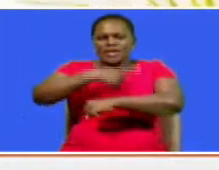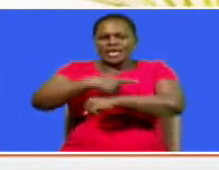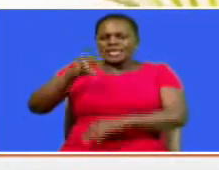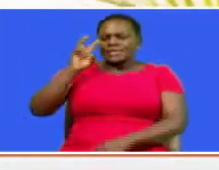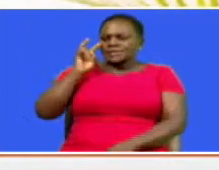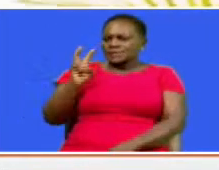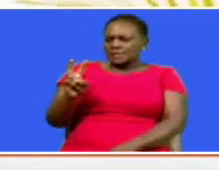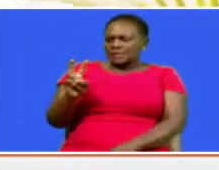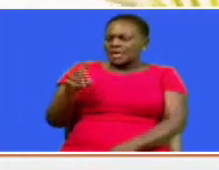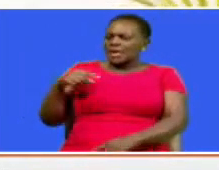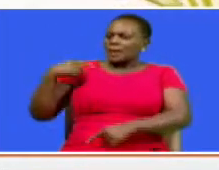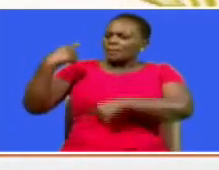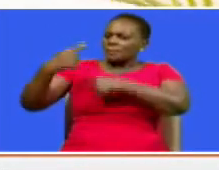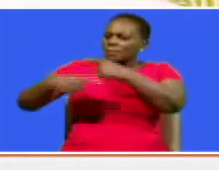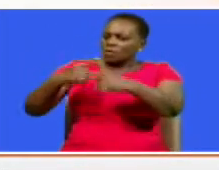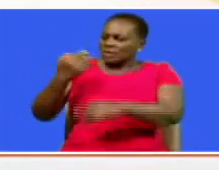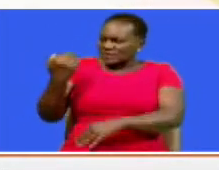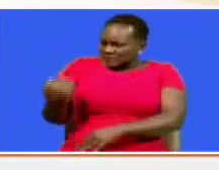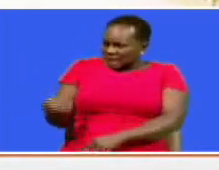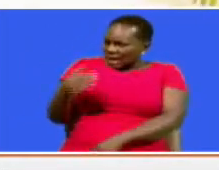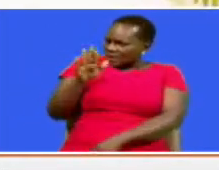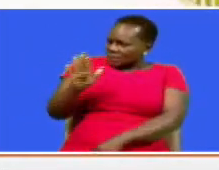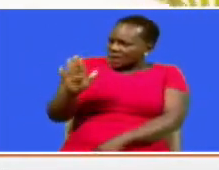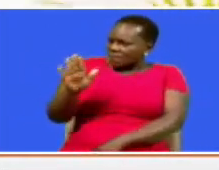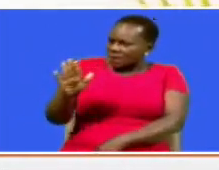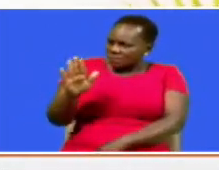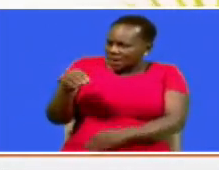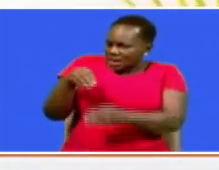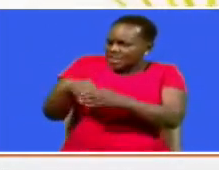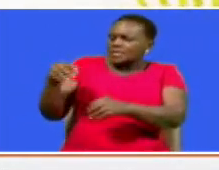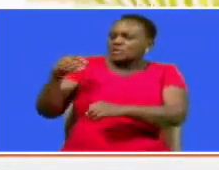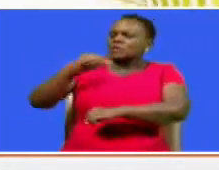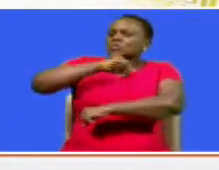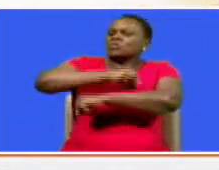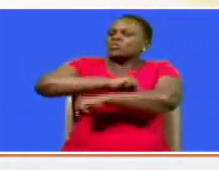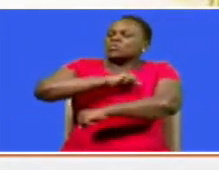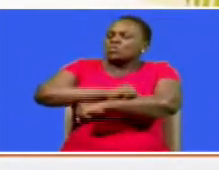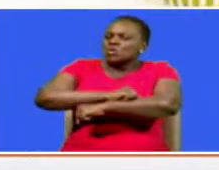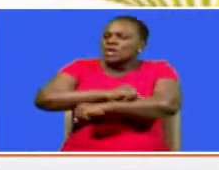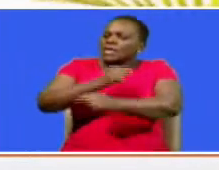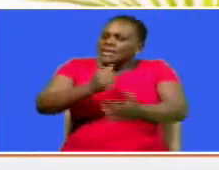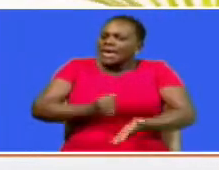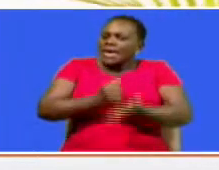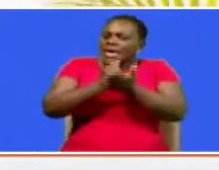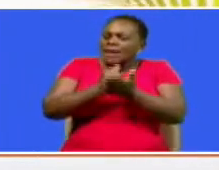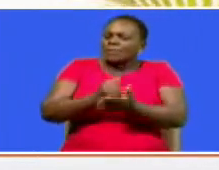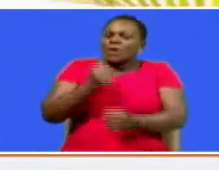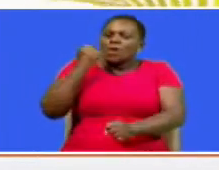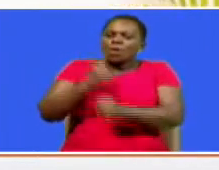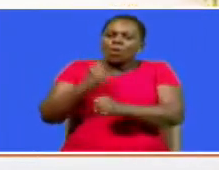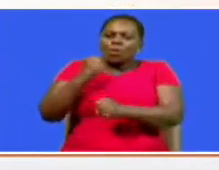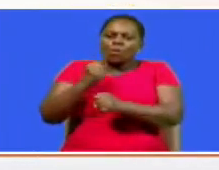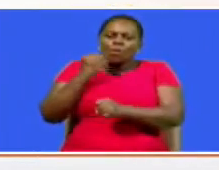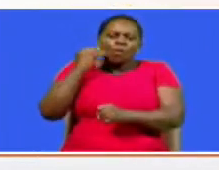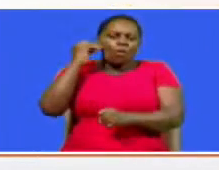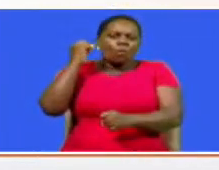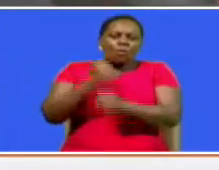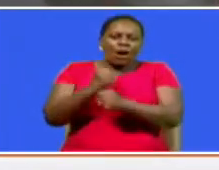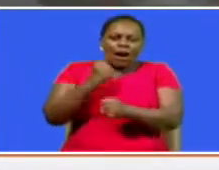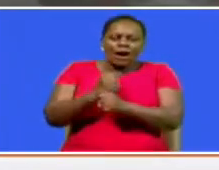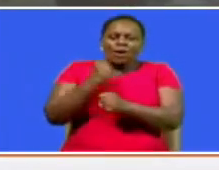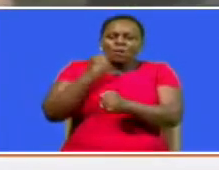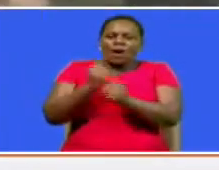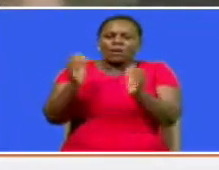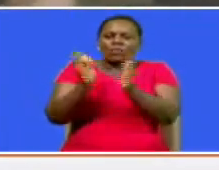see the progress of your child in school, to assist with the homework, and to work